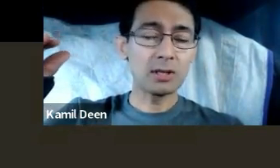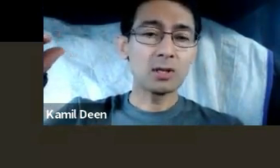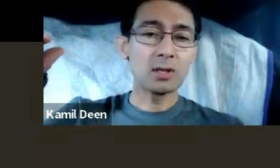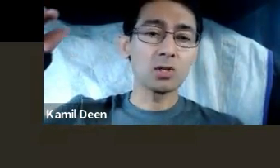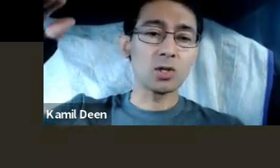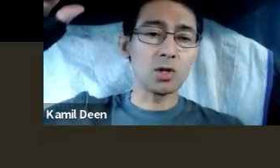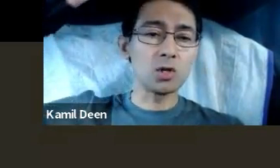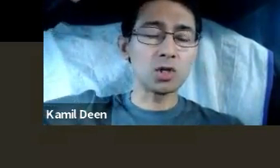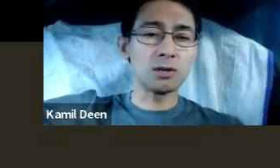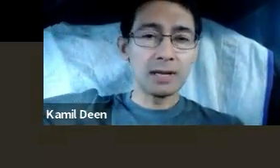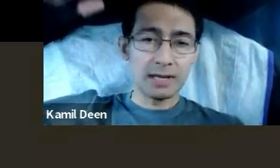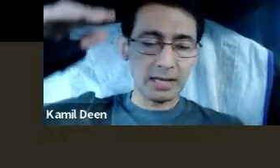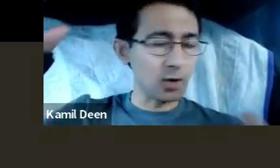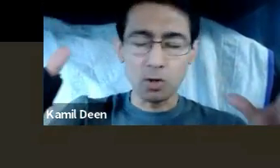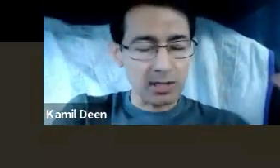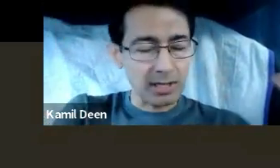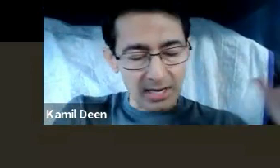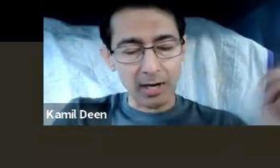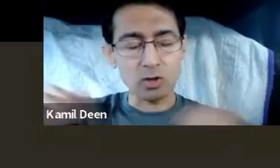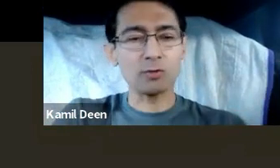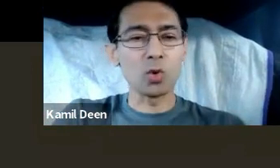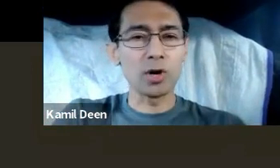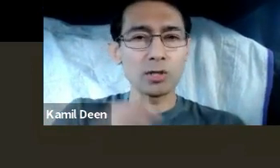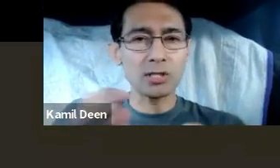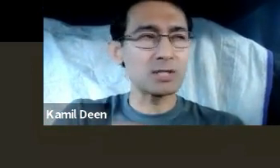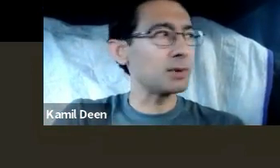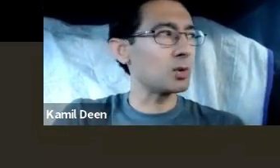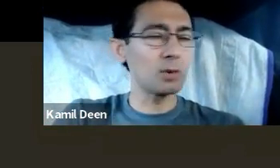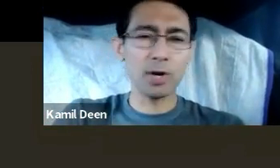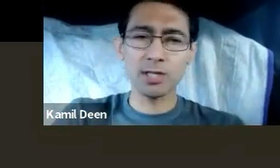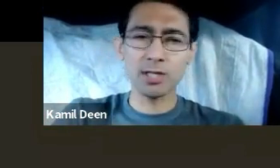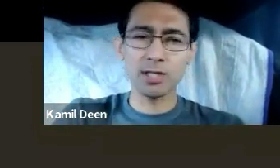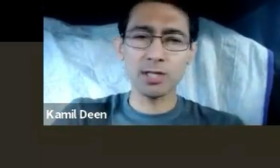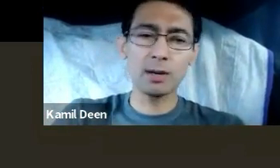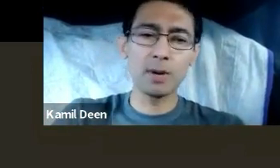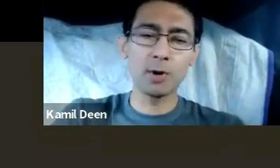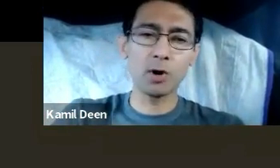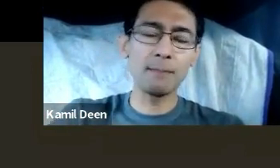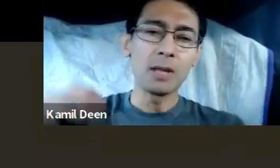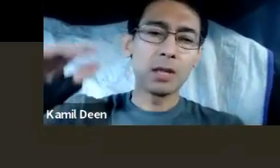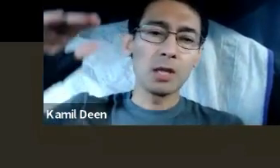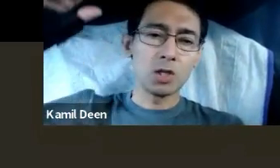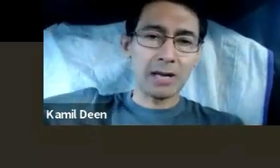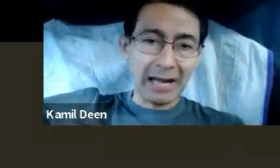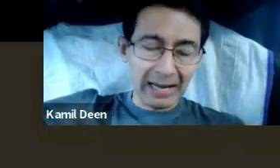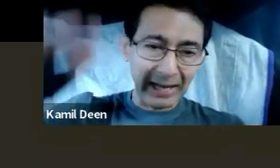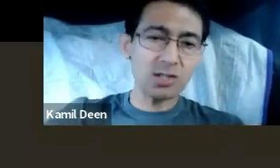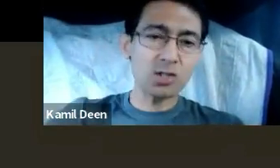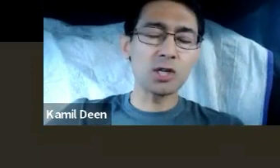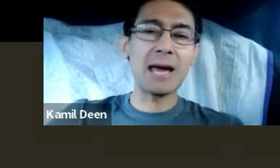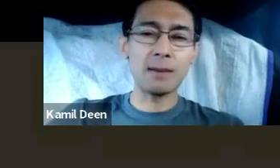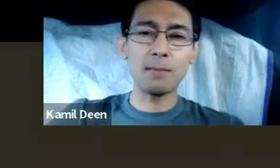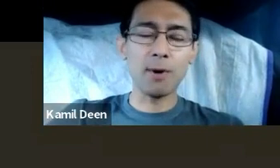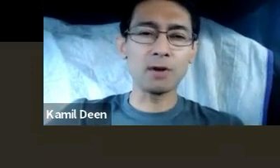count. So you should, if you're using, say, Microsoft Word or some similar word processing for a program, you should